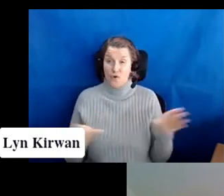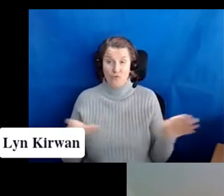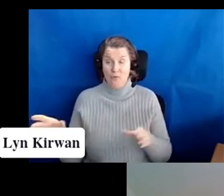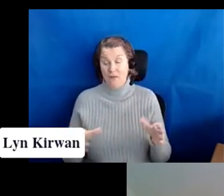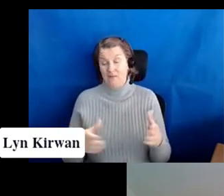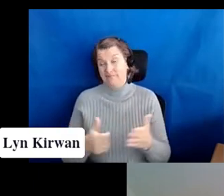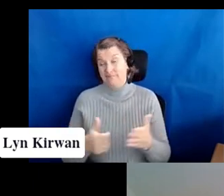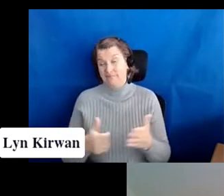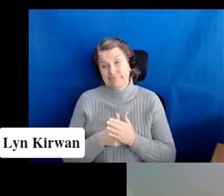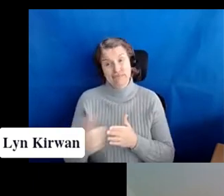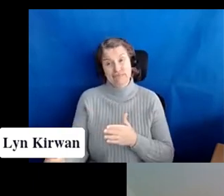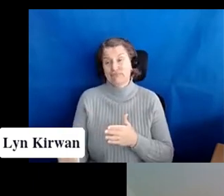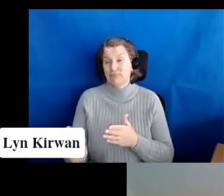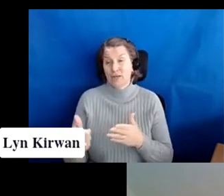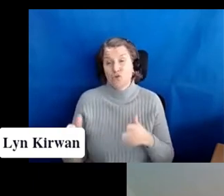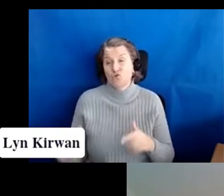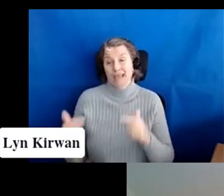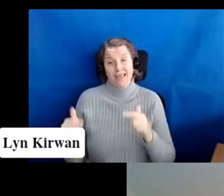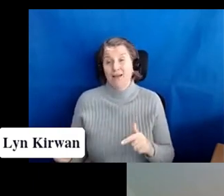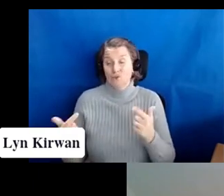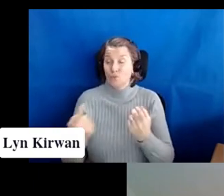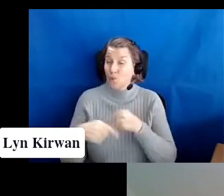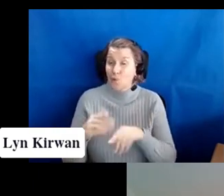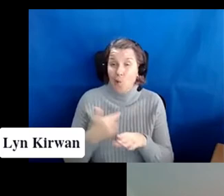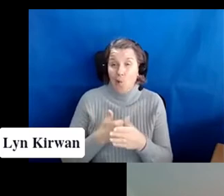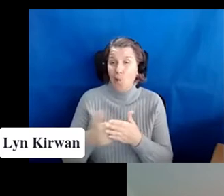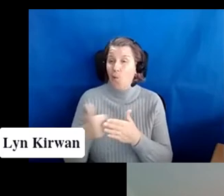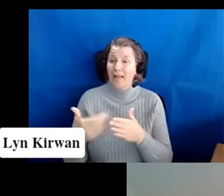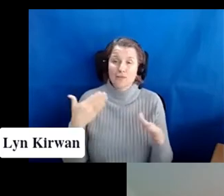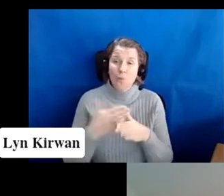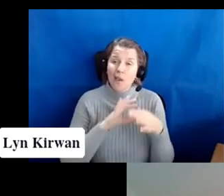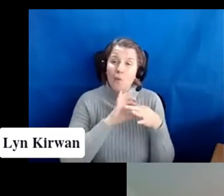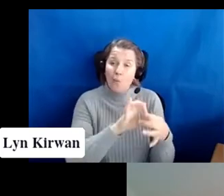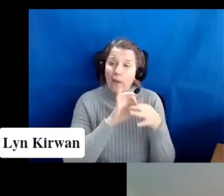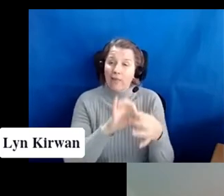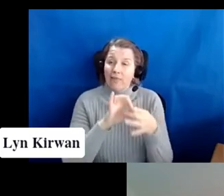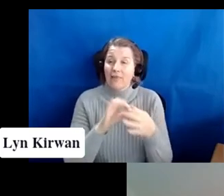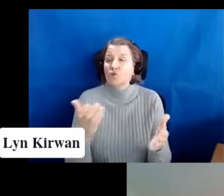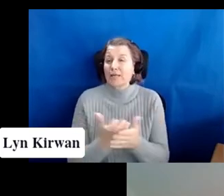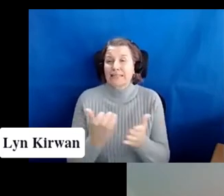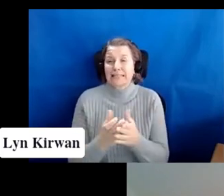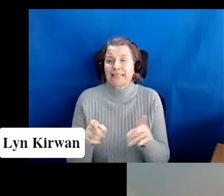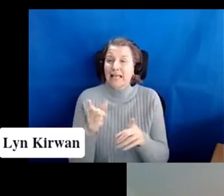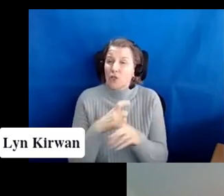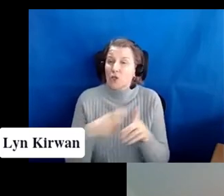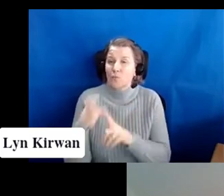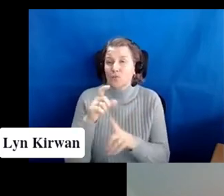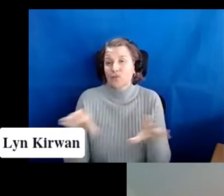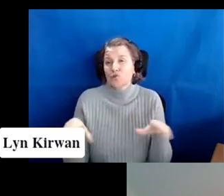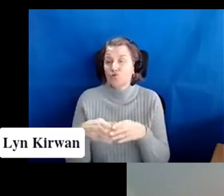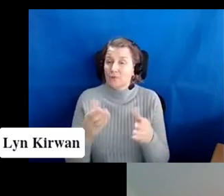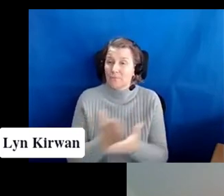challenge, but we would always keep plugging away, working with community groups, working with charities to try and get information out to young